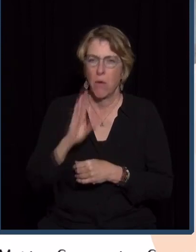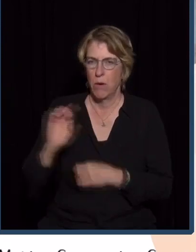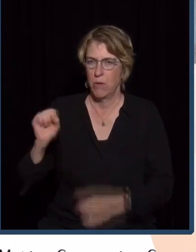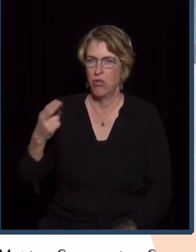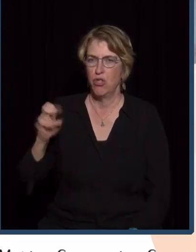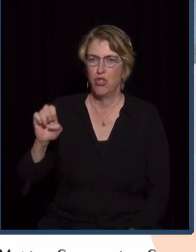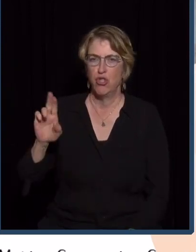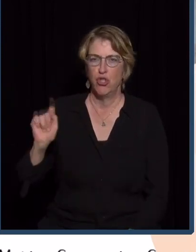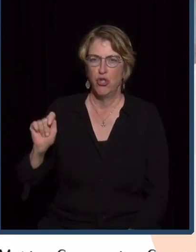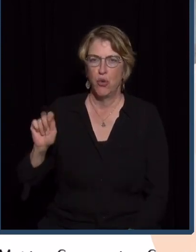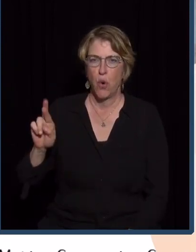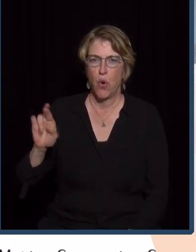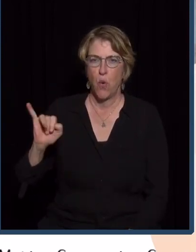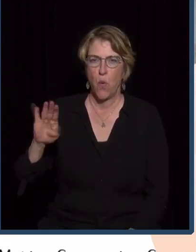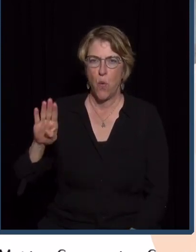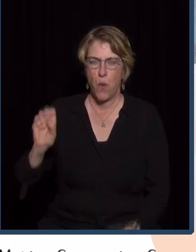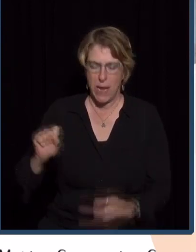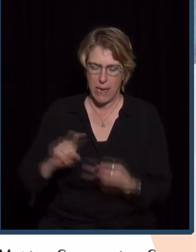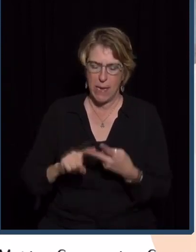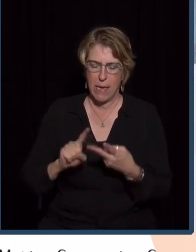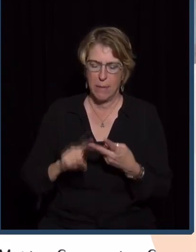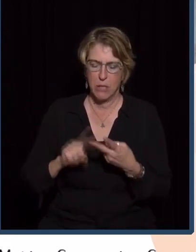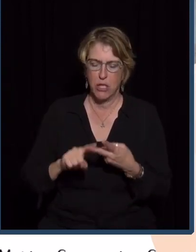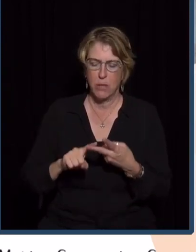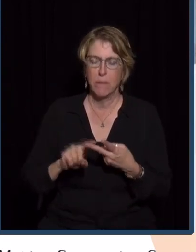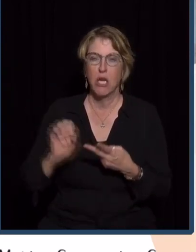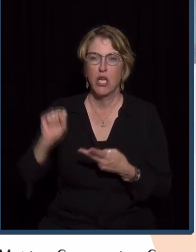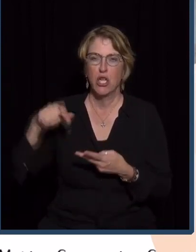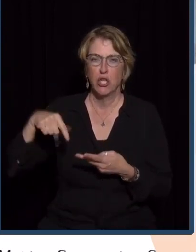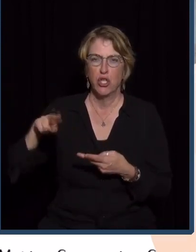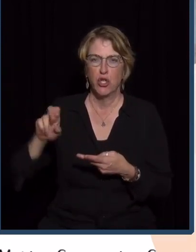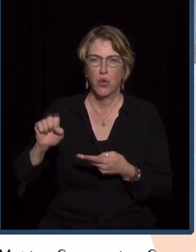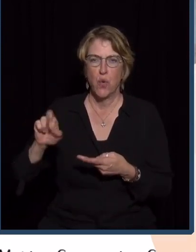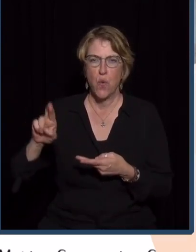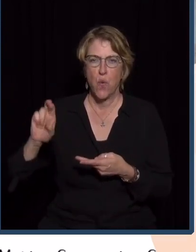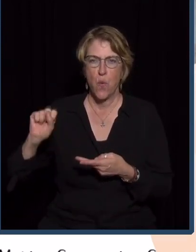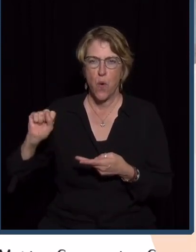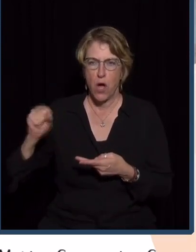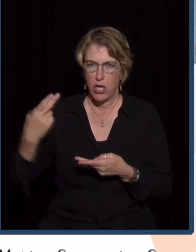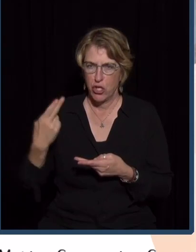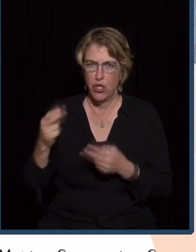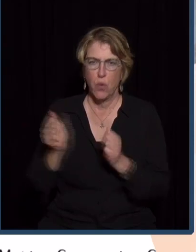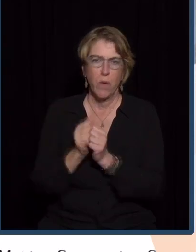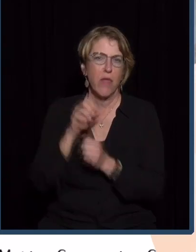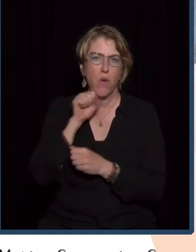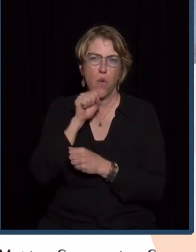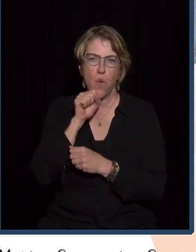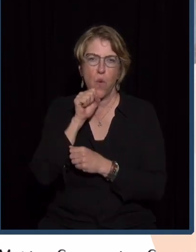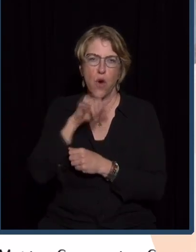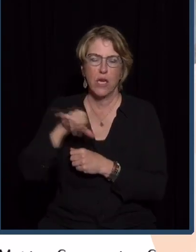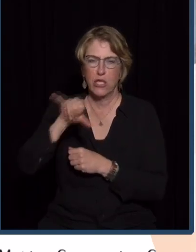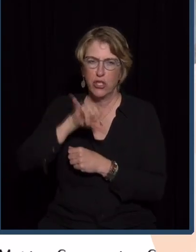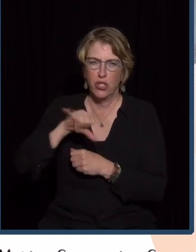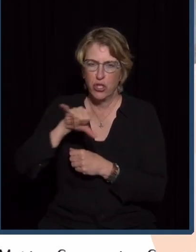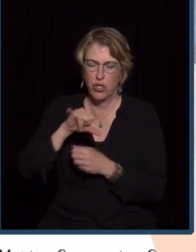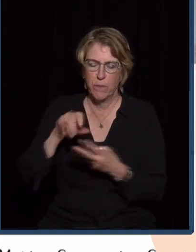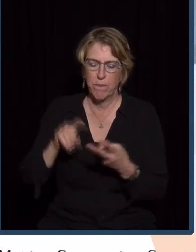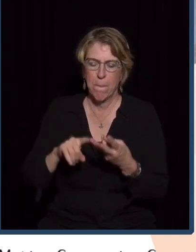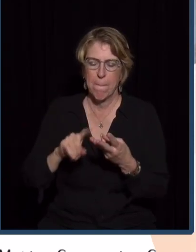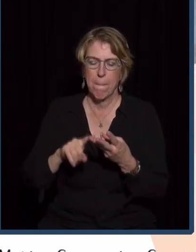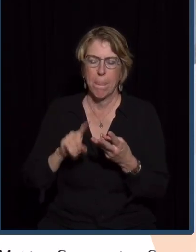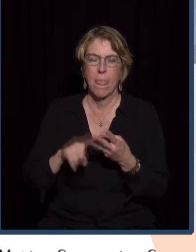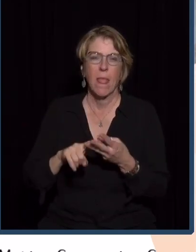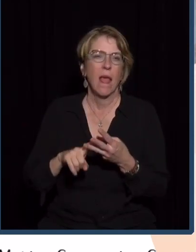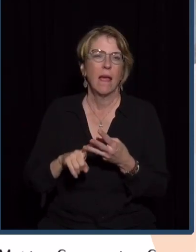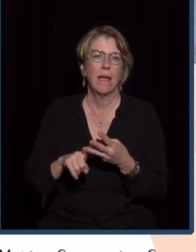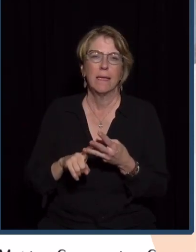ribs, butternut squash and orange puree. We've got Brussels sprouts and also some horseradish pickled shiitake